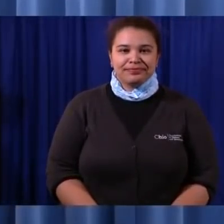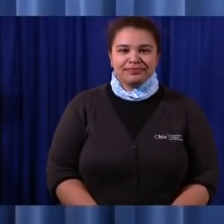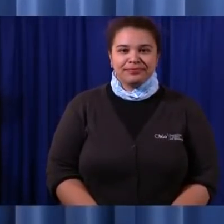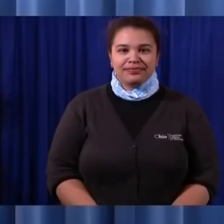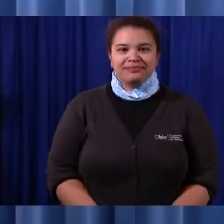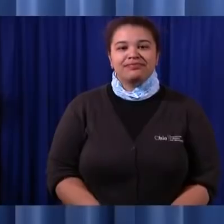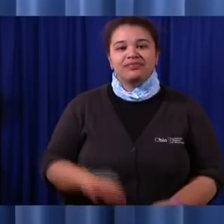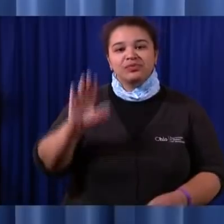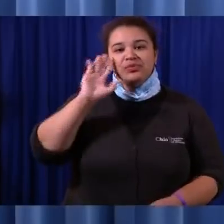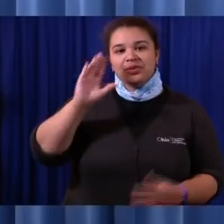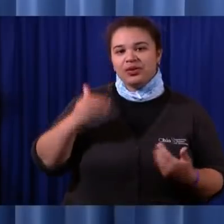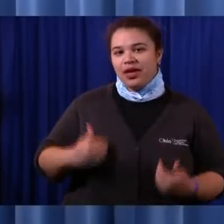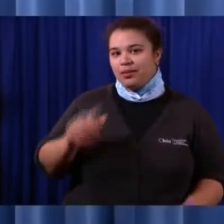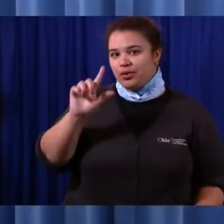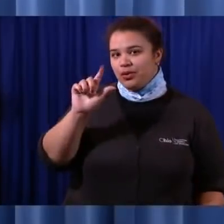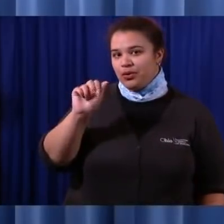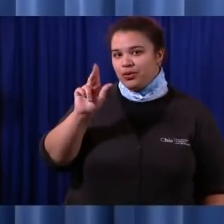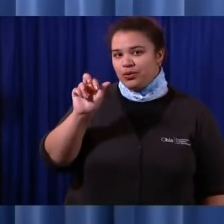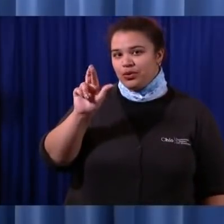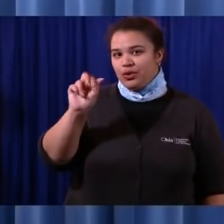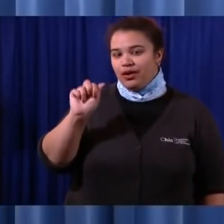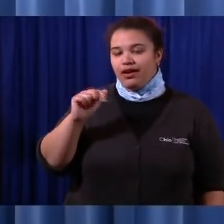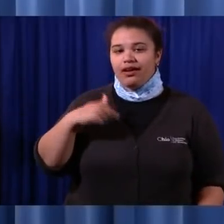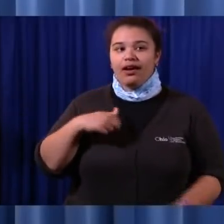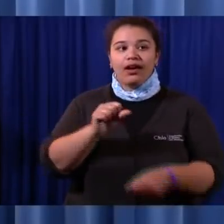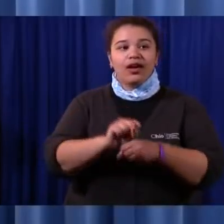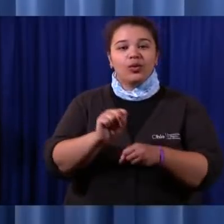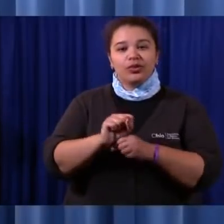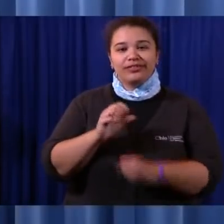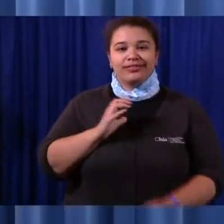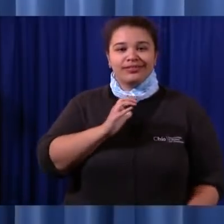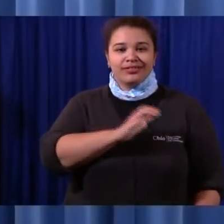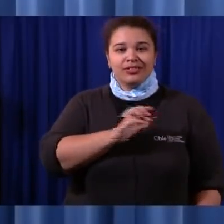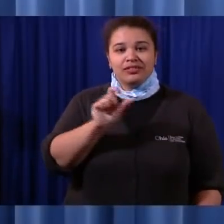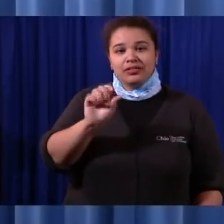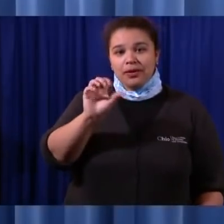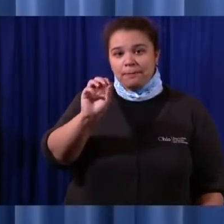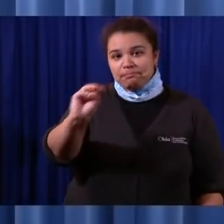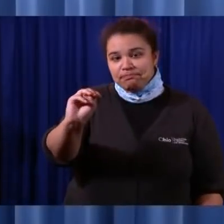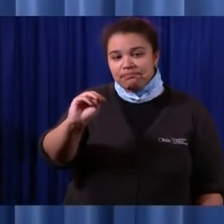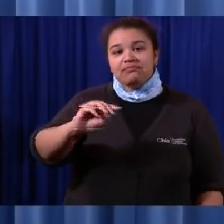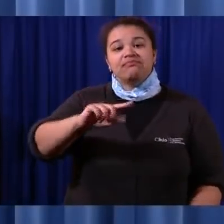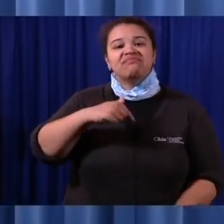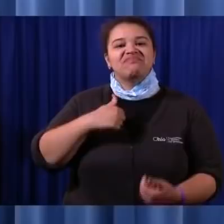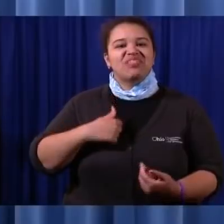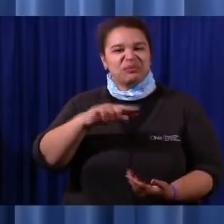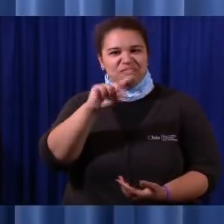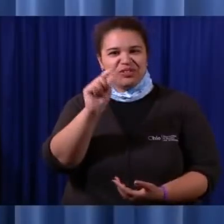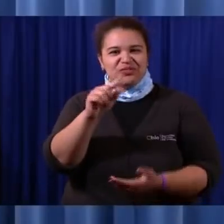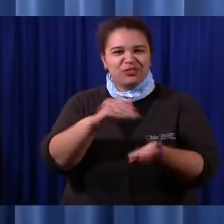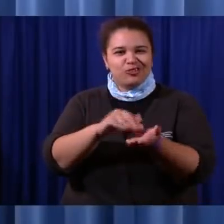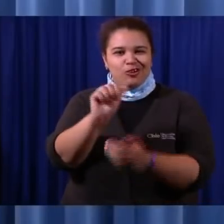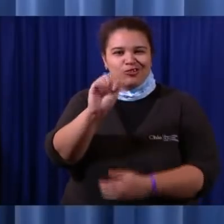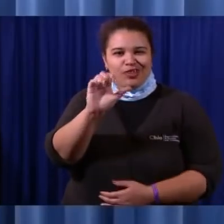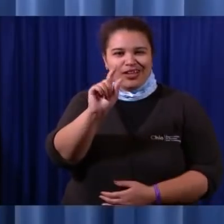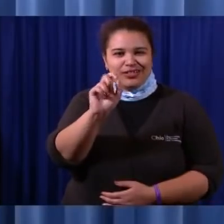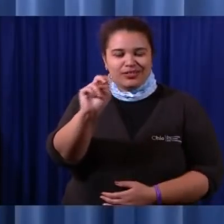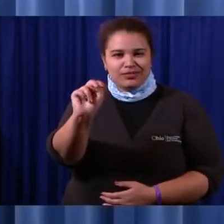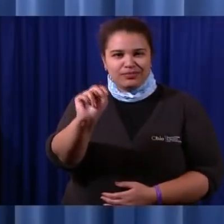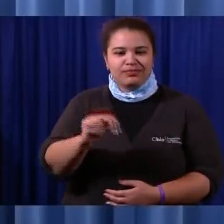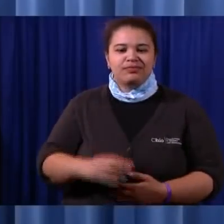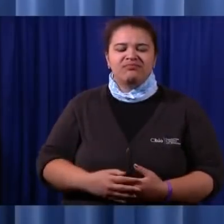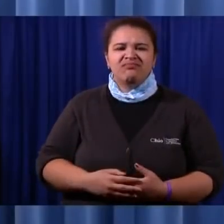This is Laura Hancock from Cleveland.com. Question for Dr. Acton.